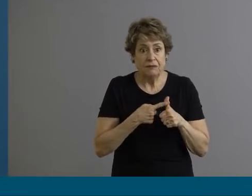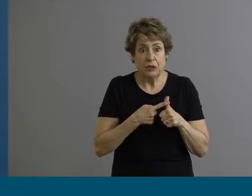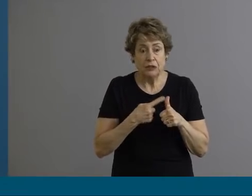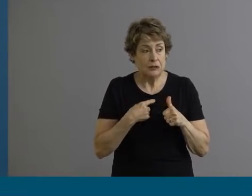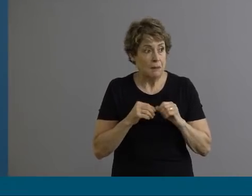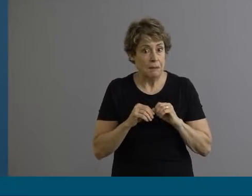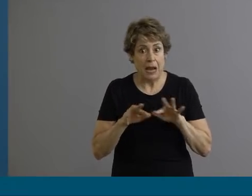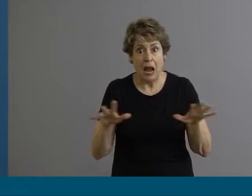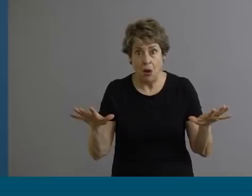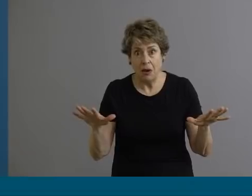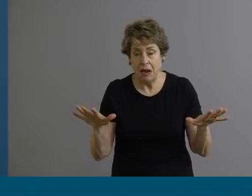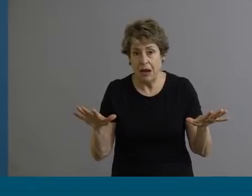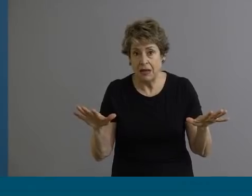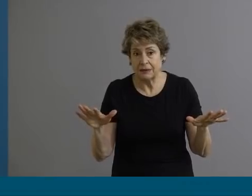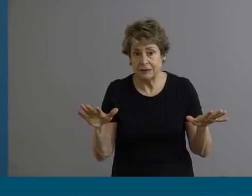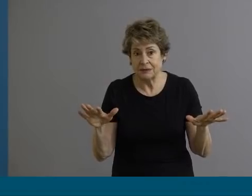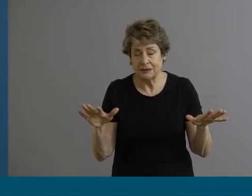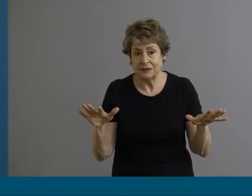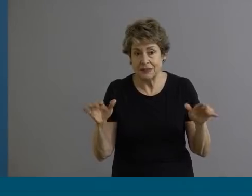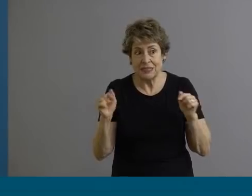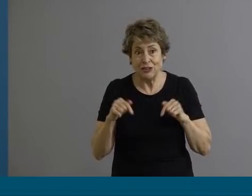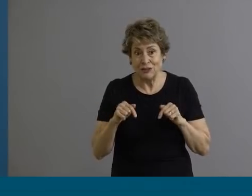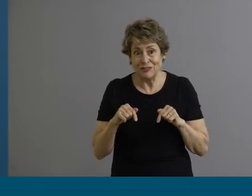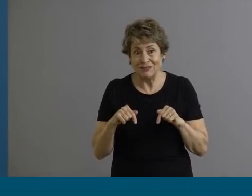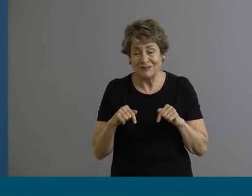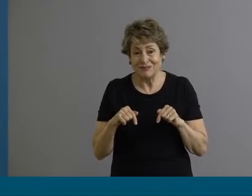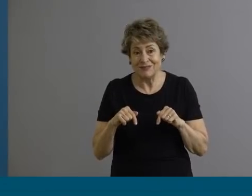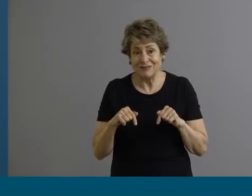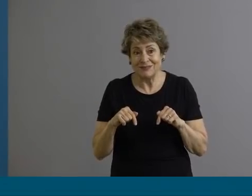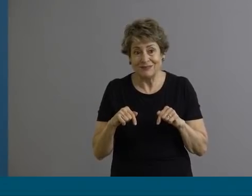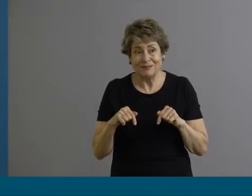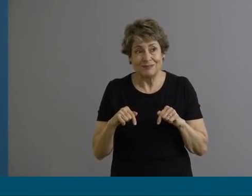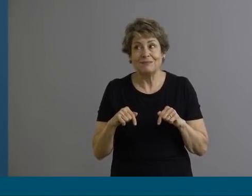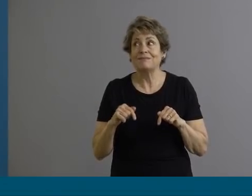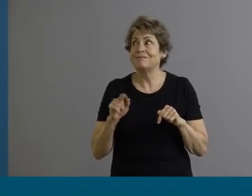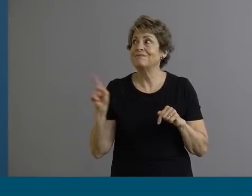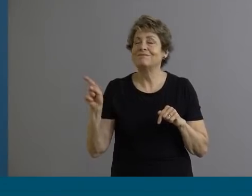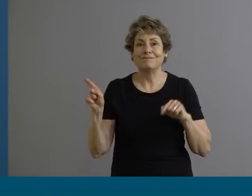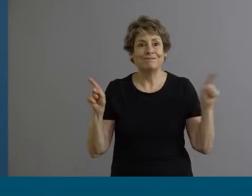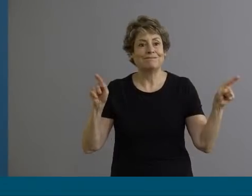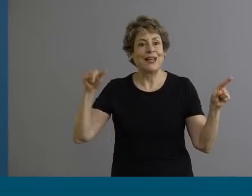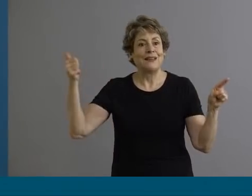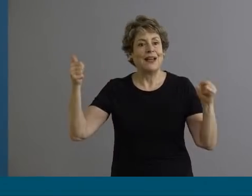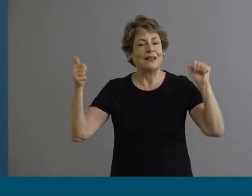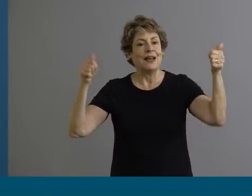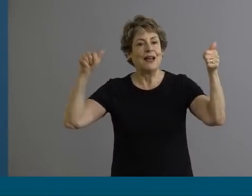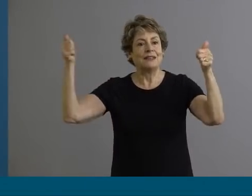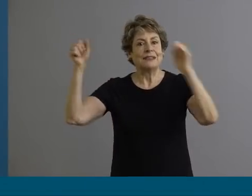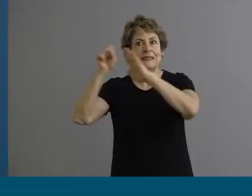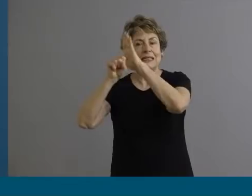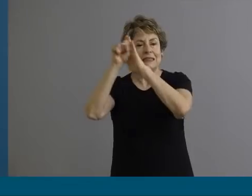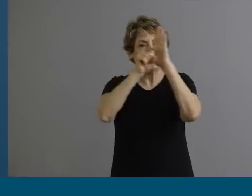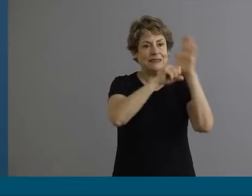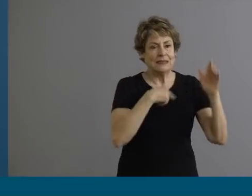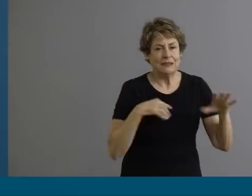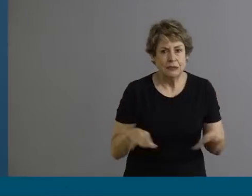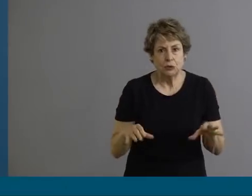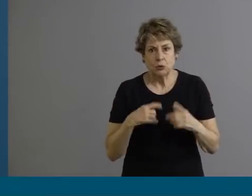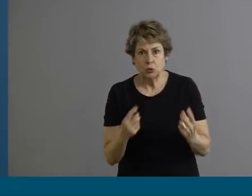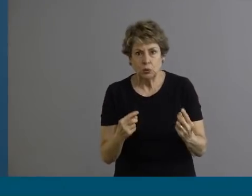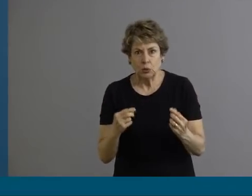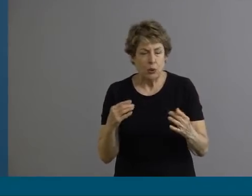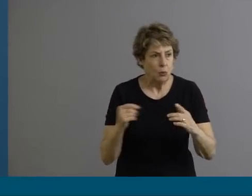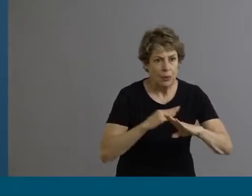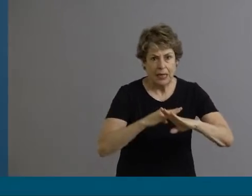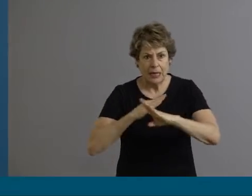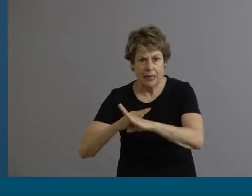in these cases, and the actions that we're taking can lead the way for our state to navigate forward.